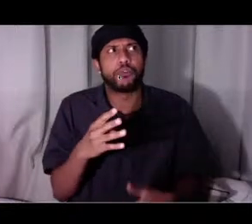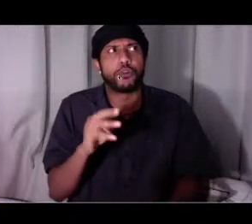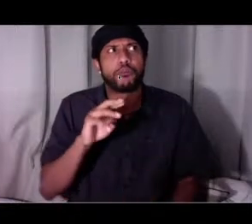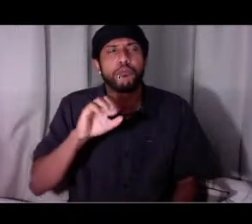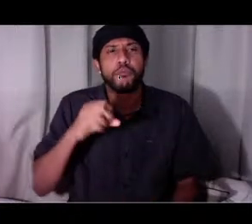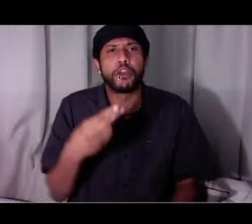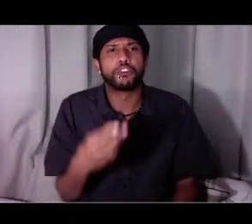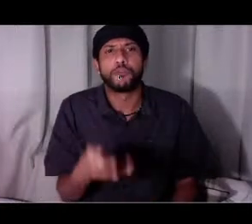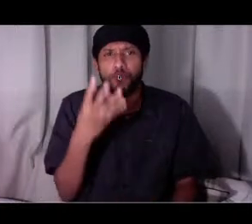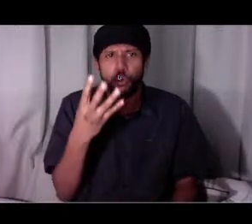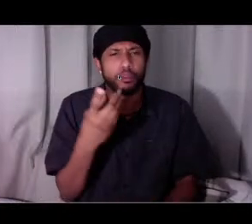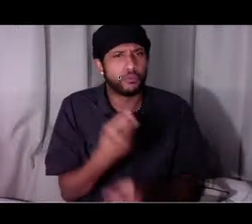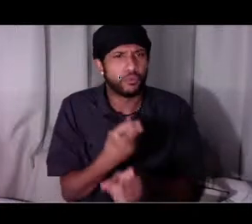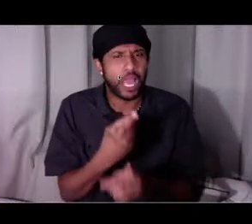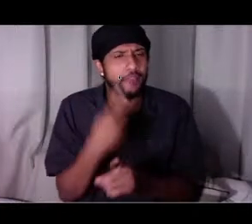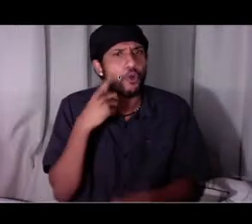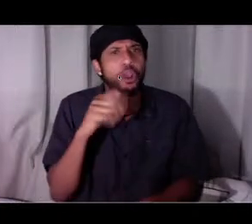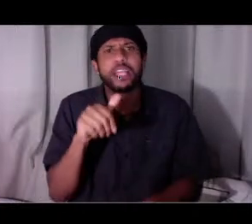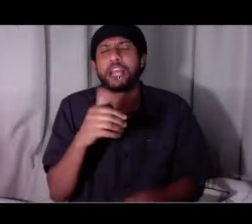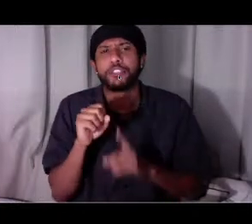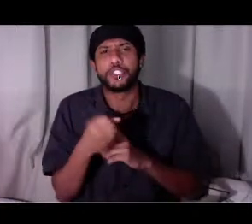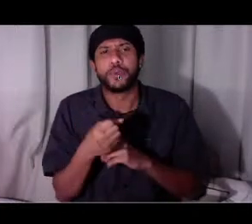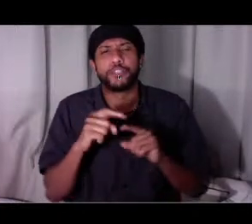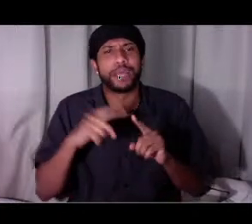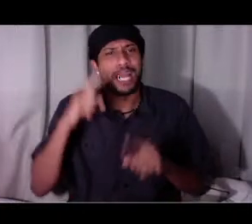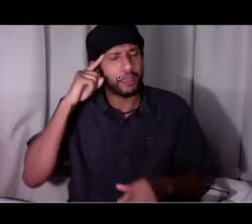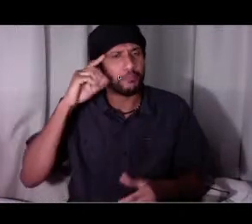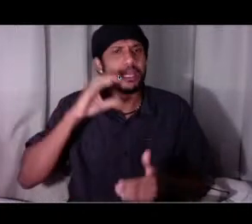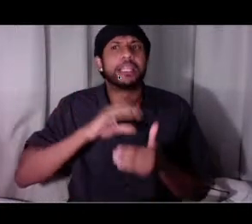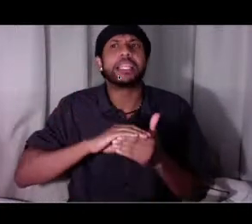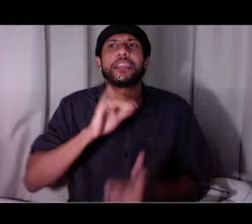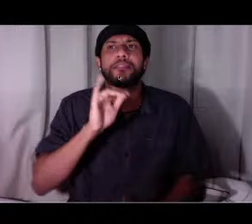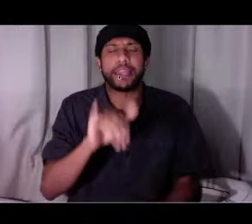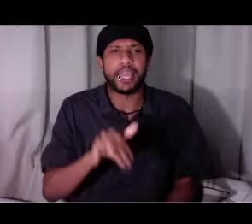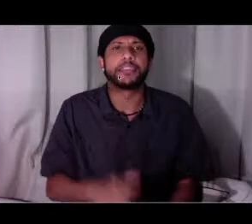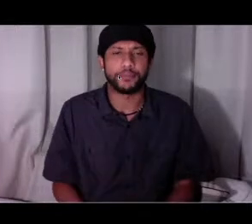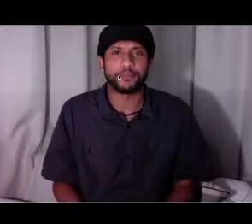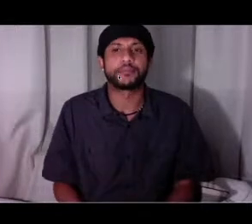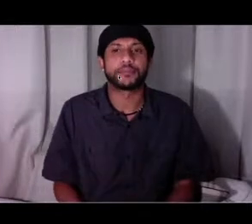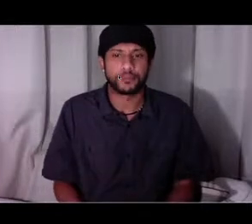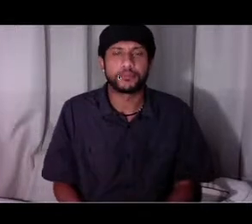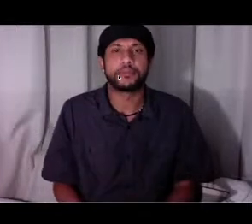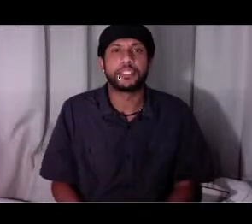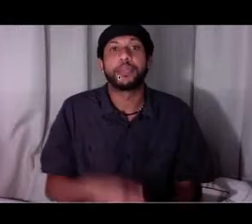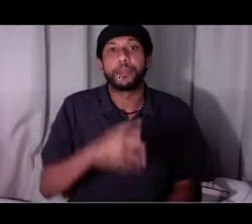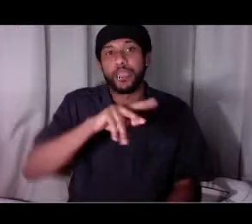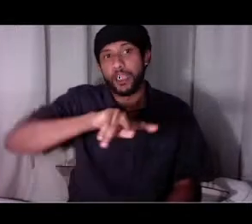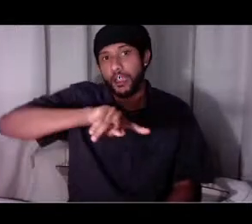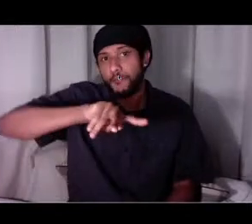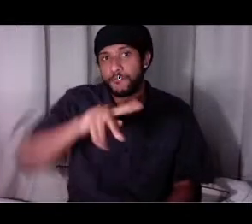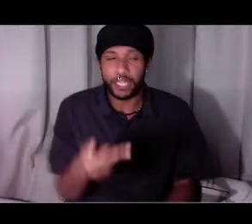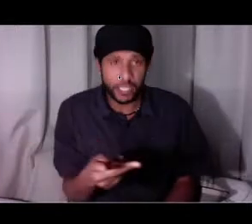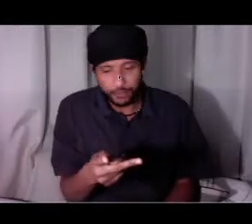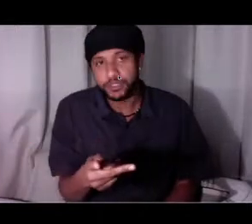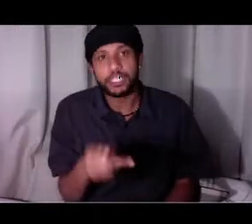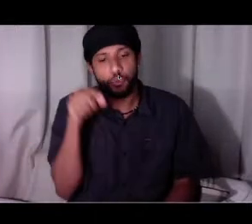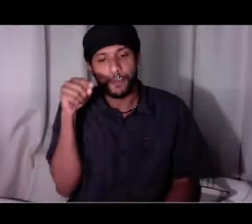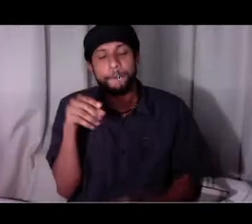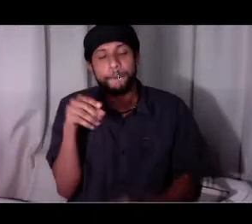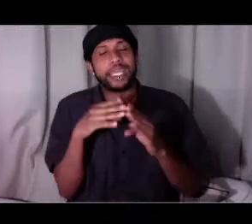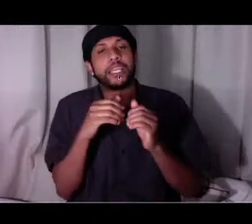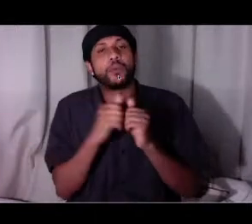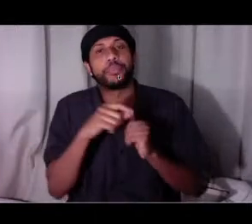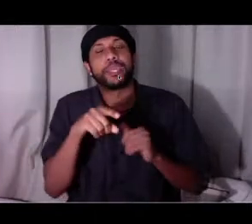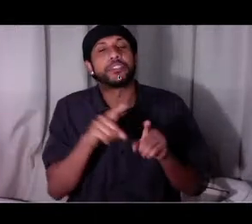I'm not mistaken uh for another matter but I believe that that could certainly be uh flipped into um a meeting on this if need be